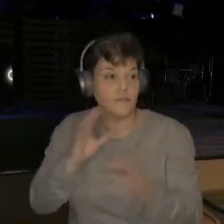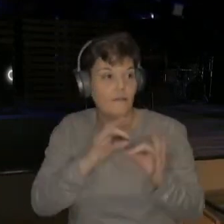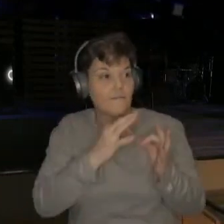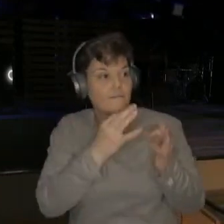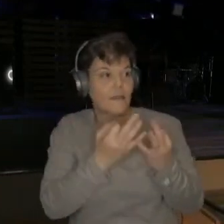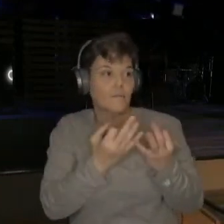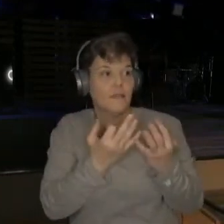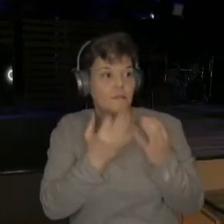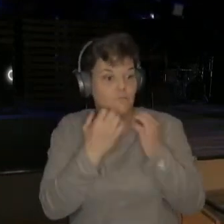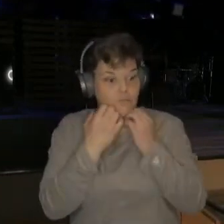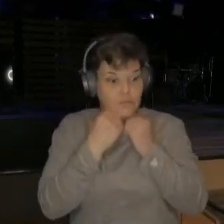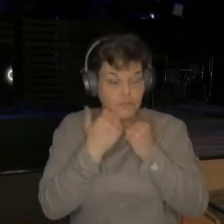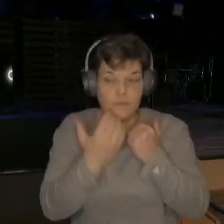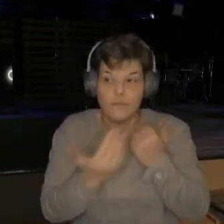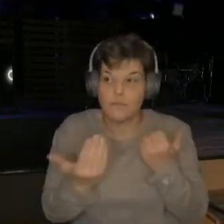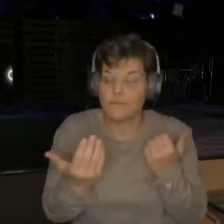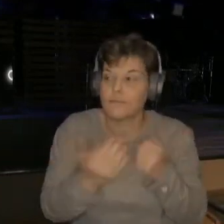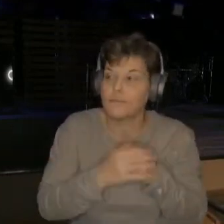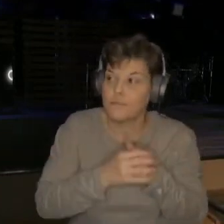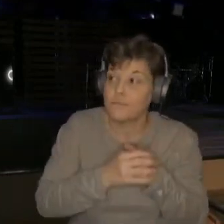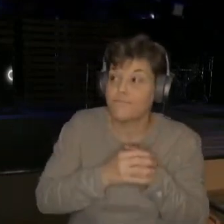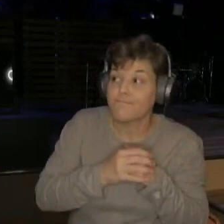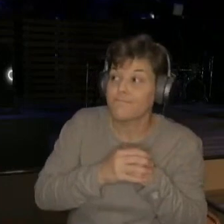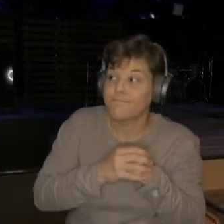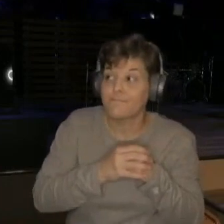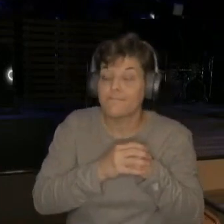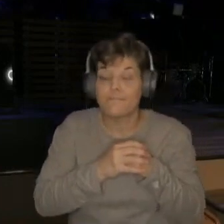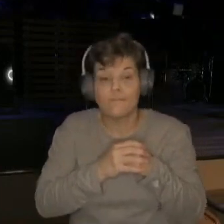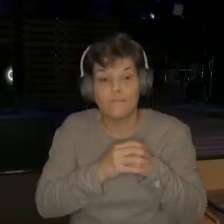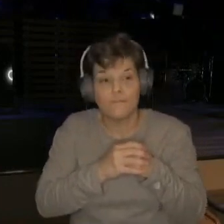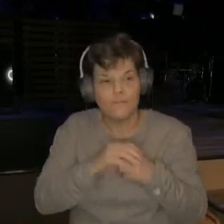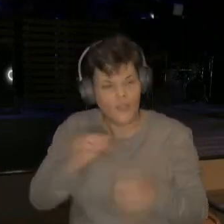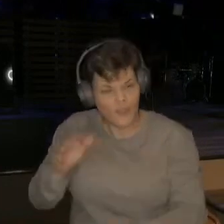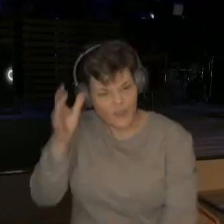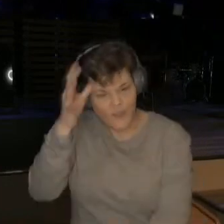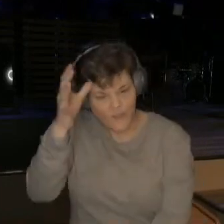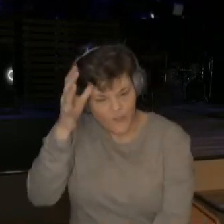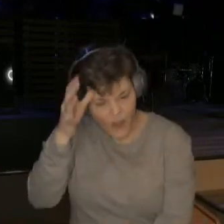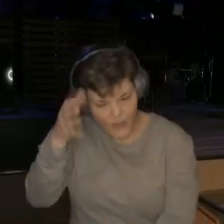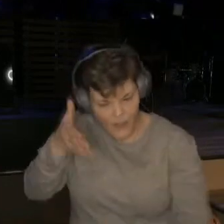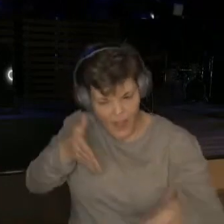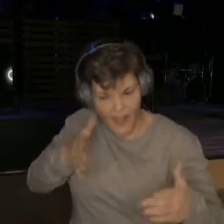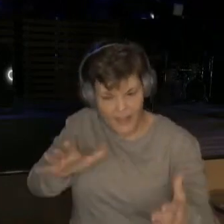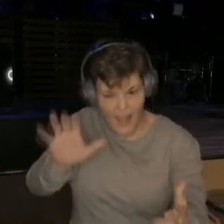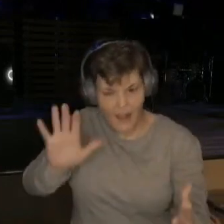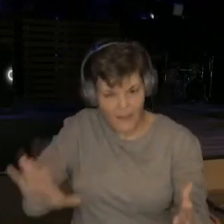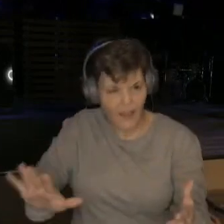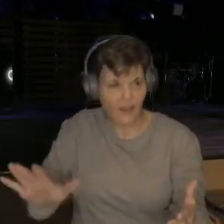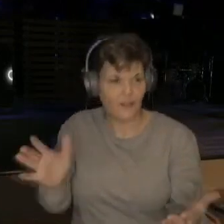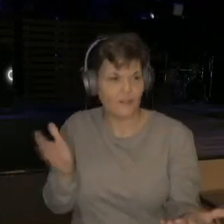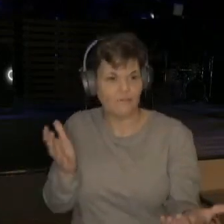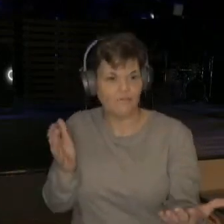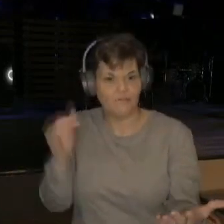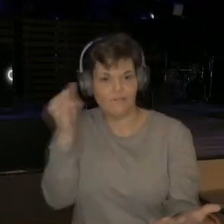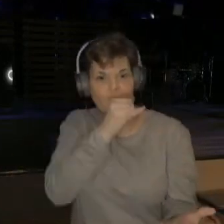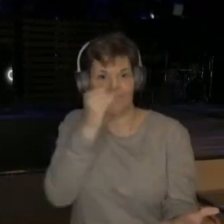wanted. Some may have wondered why the father would have even allowed for such recklessness.